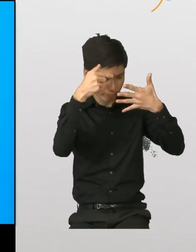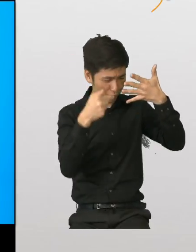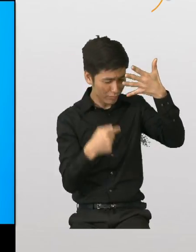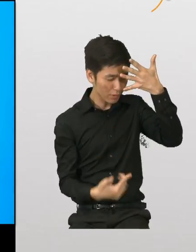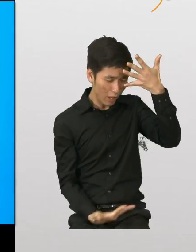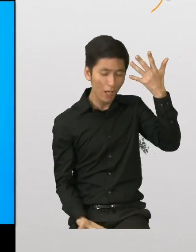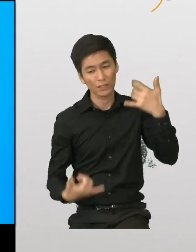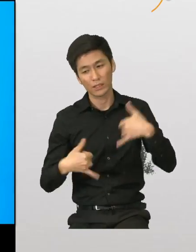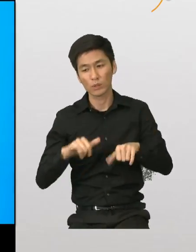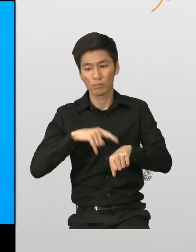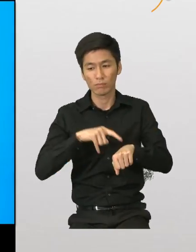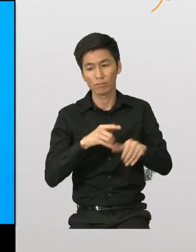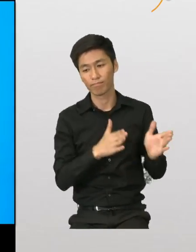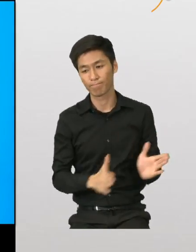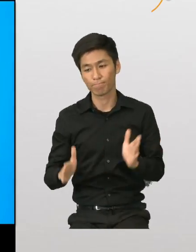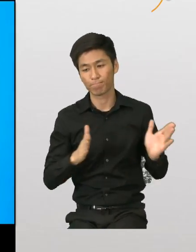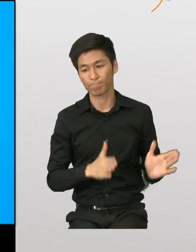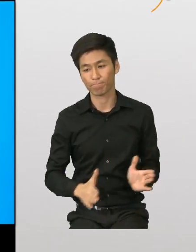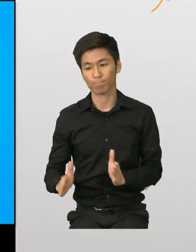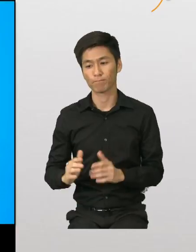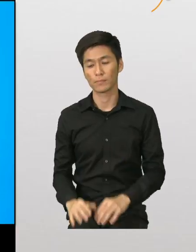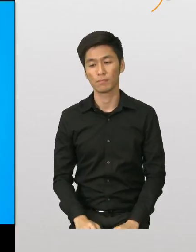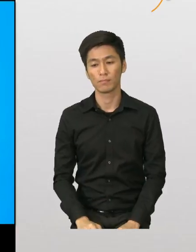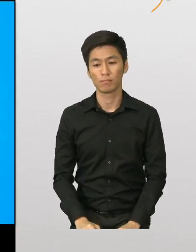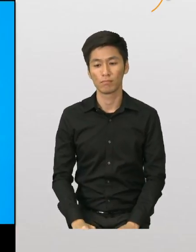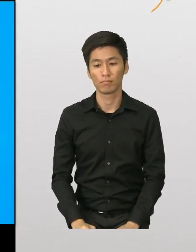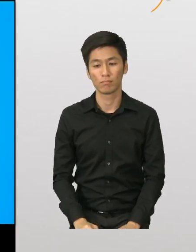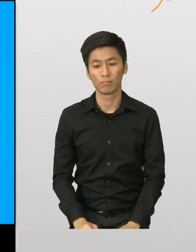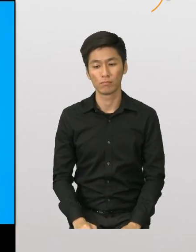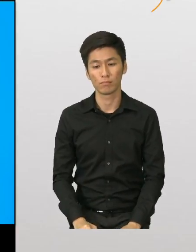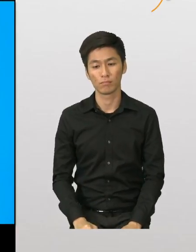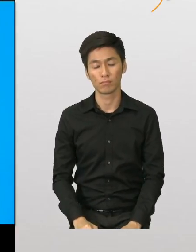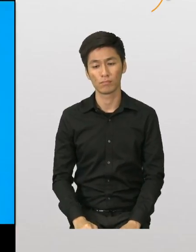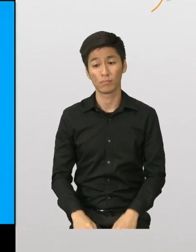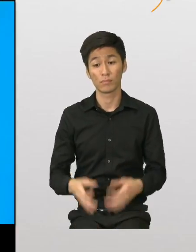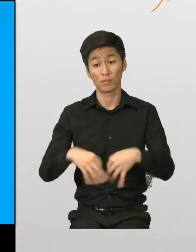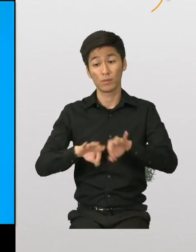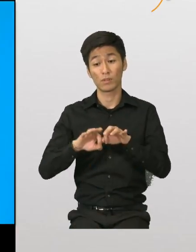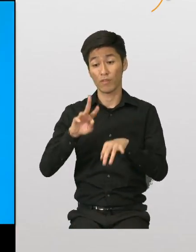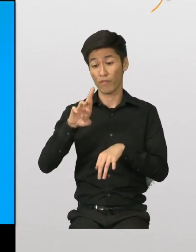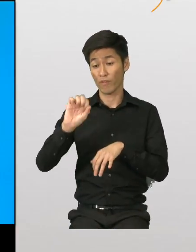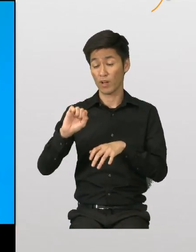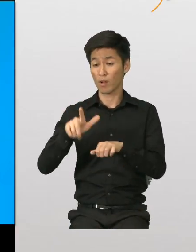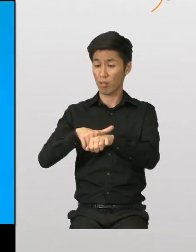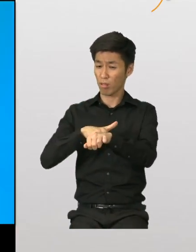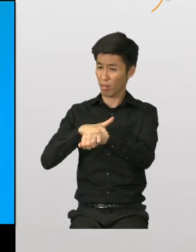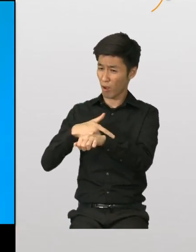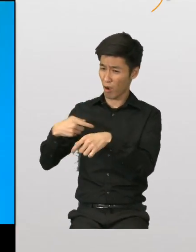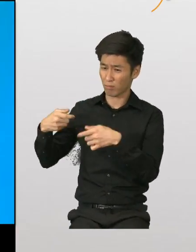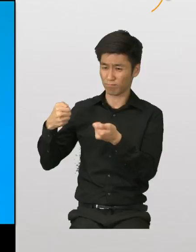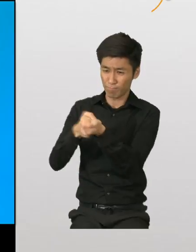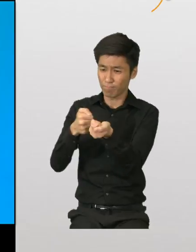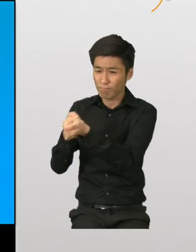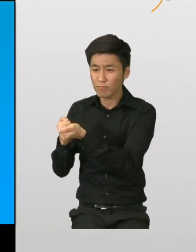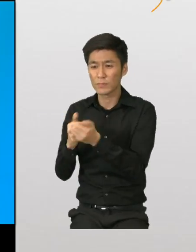so on. We also need to study how to afford VERS for the long term. But I think such a scheme